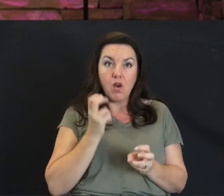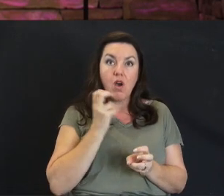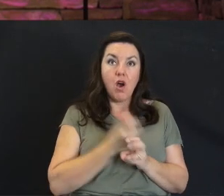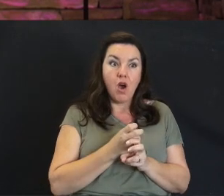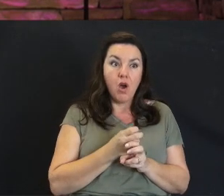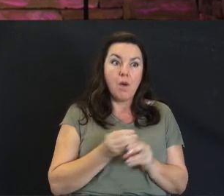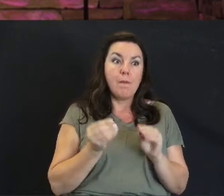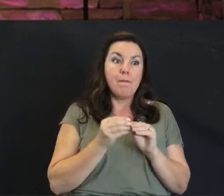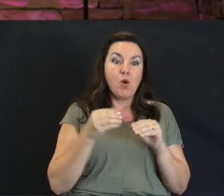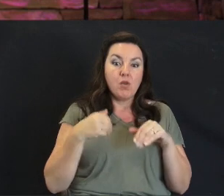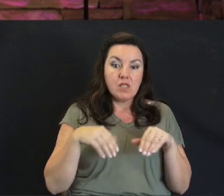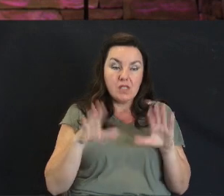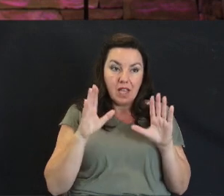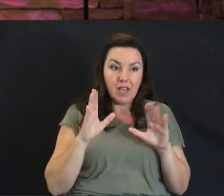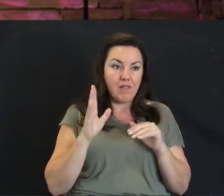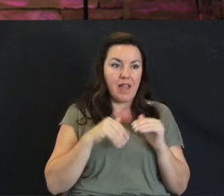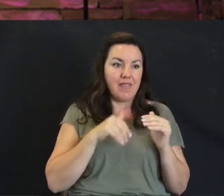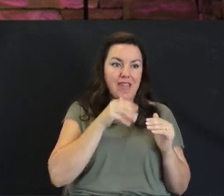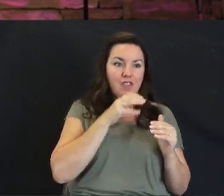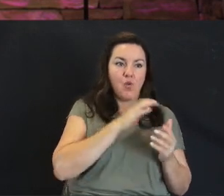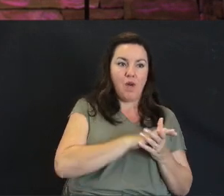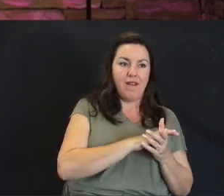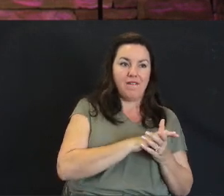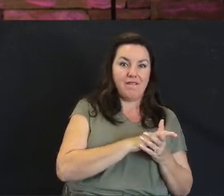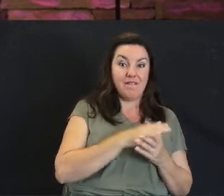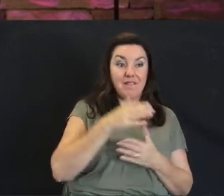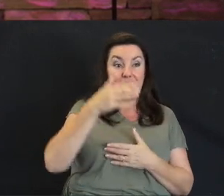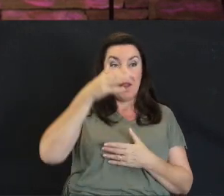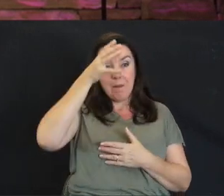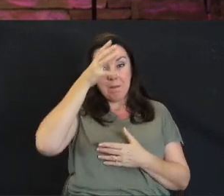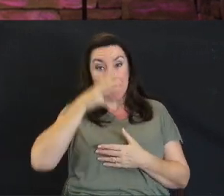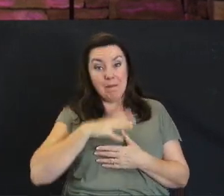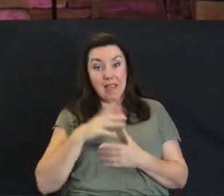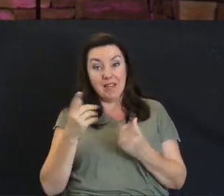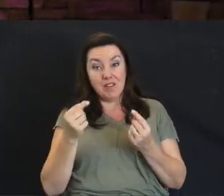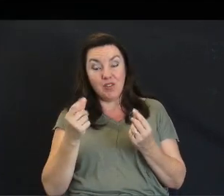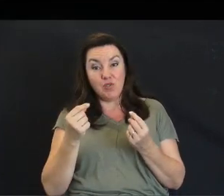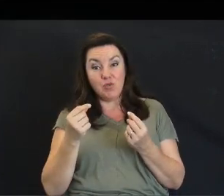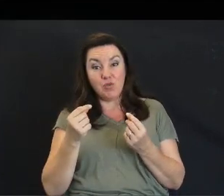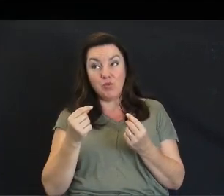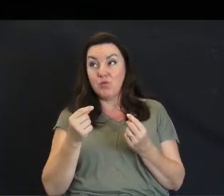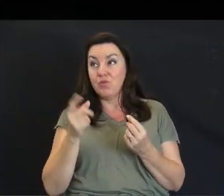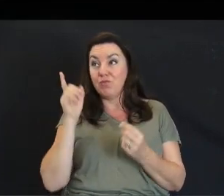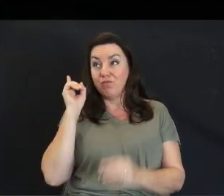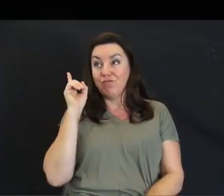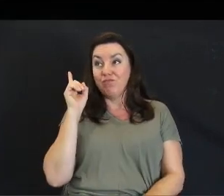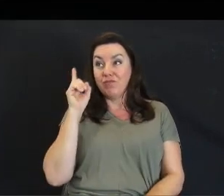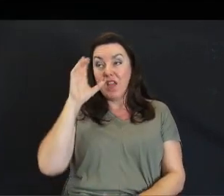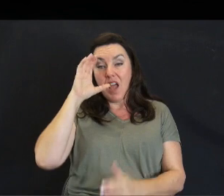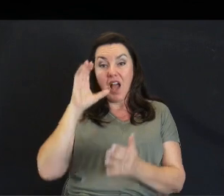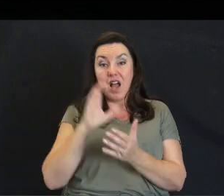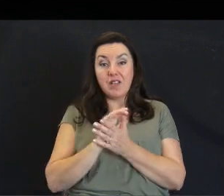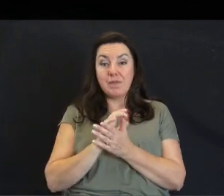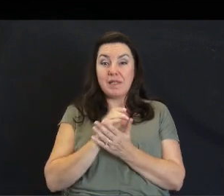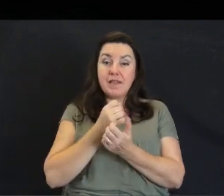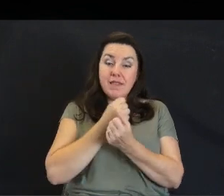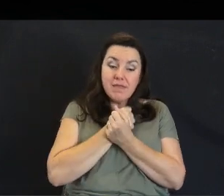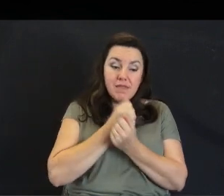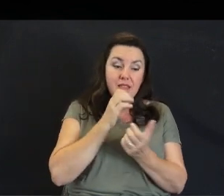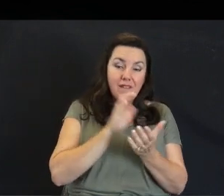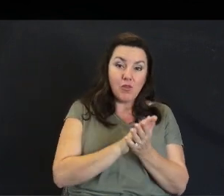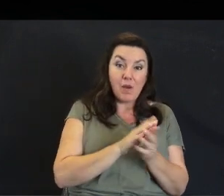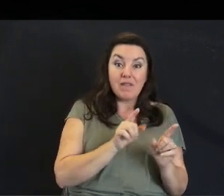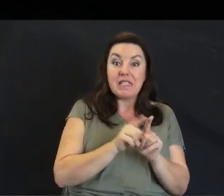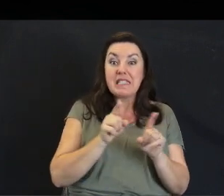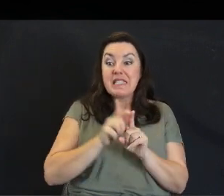sacrificial Than what the wife Is called to do You want to know What men are called to do That's what you're called to do Husbands Love your wives As Christ